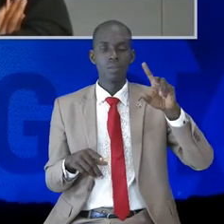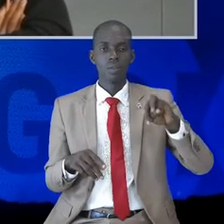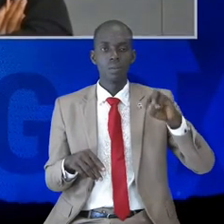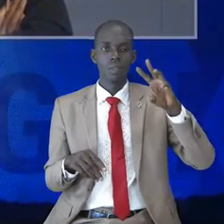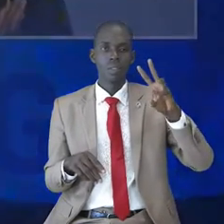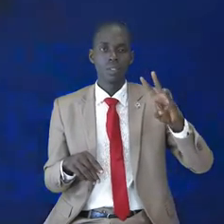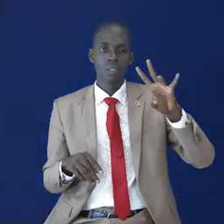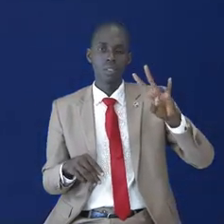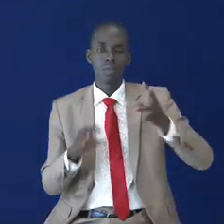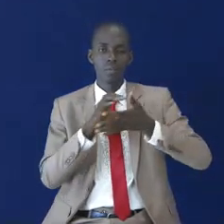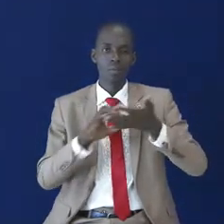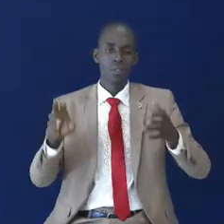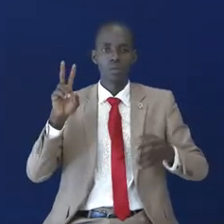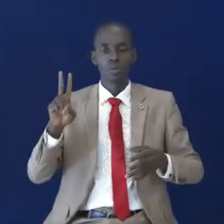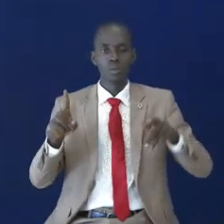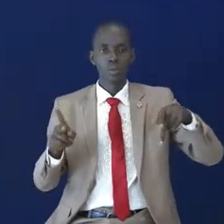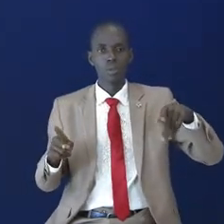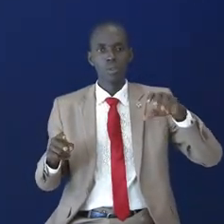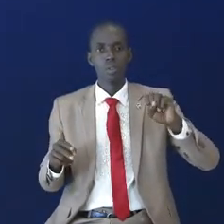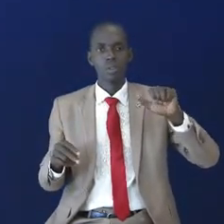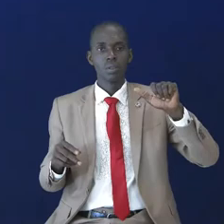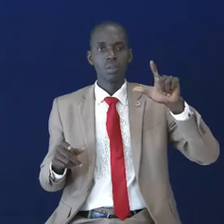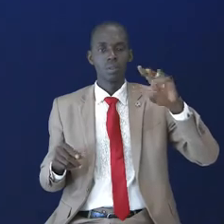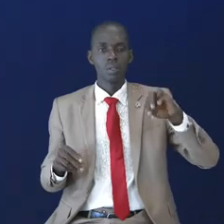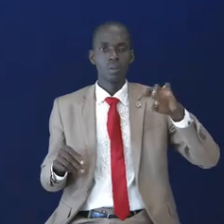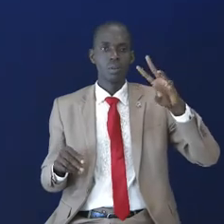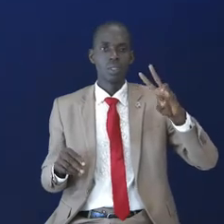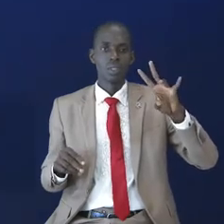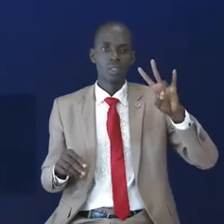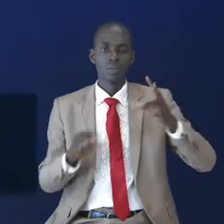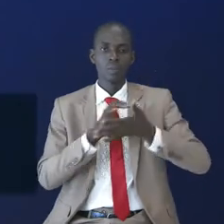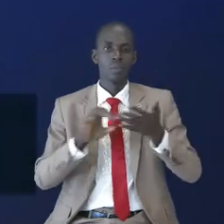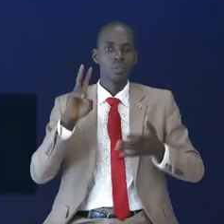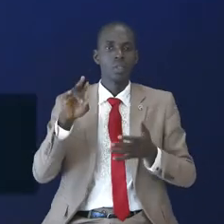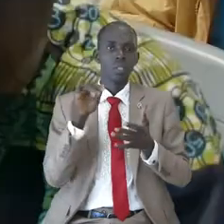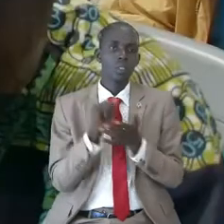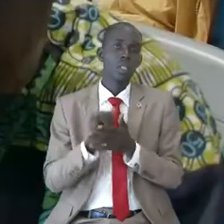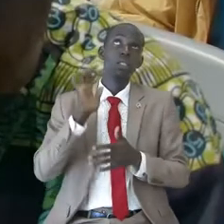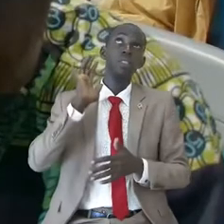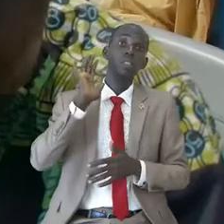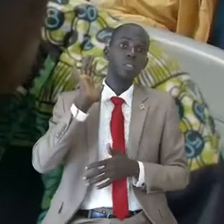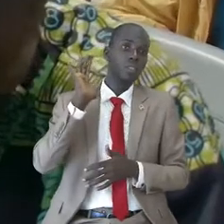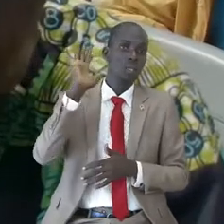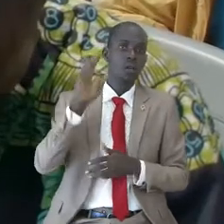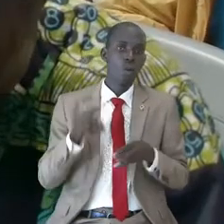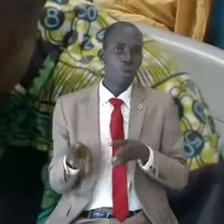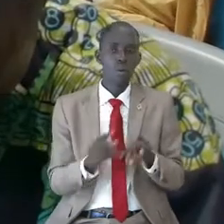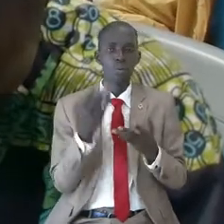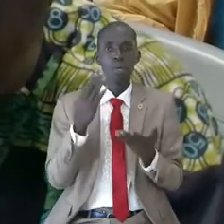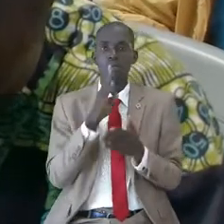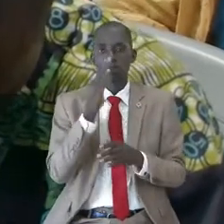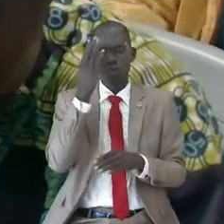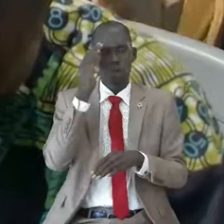2. Psalm 67, verse 2, that thy way may be known upon earth,